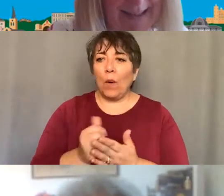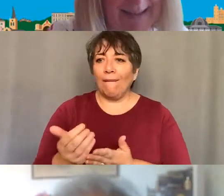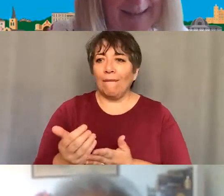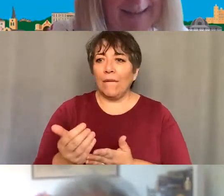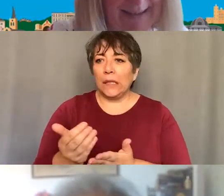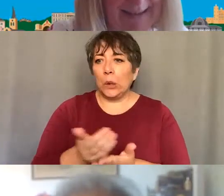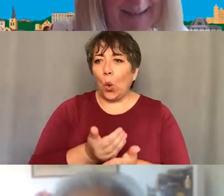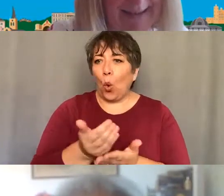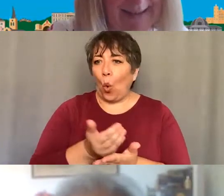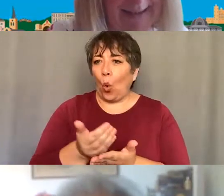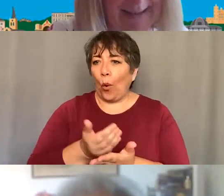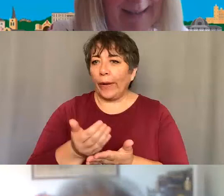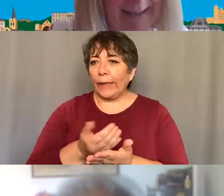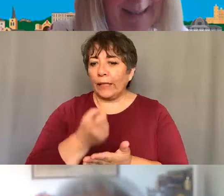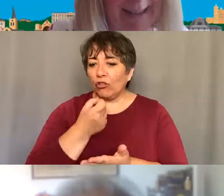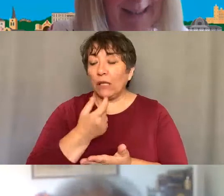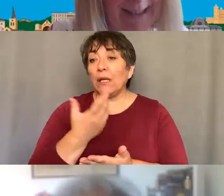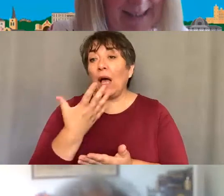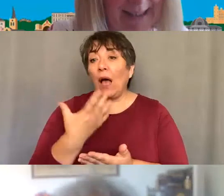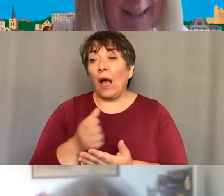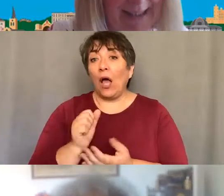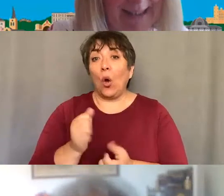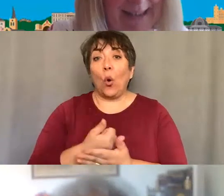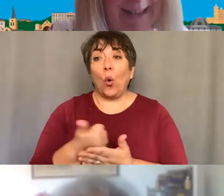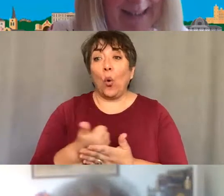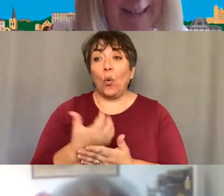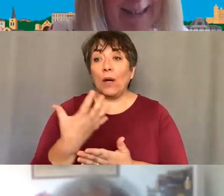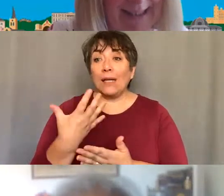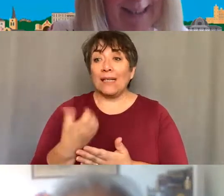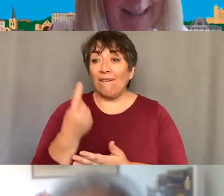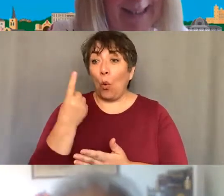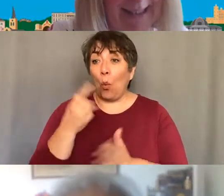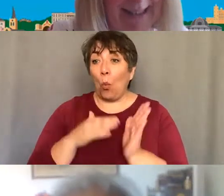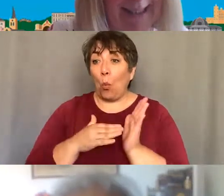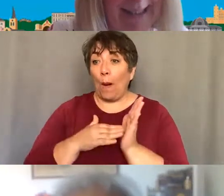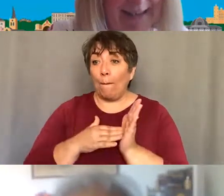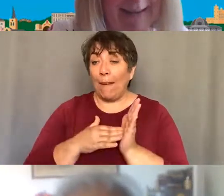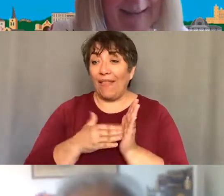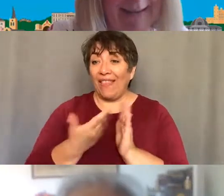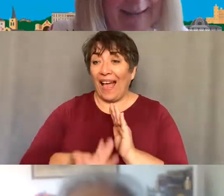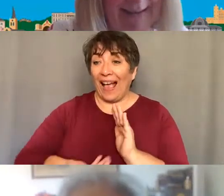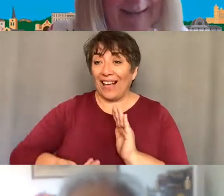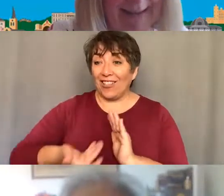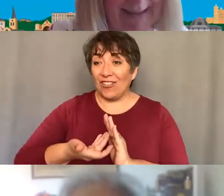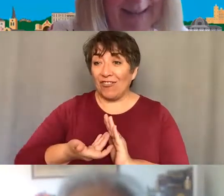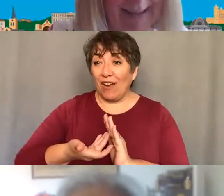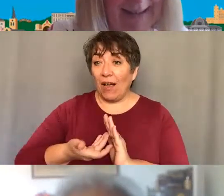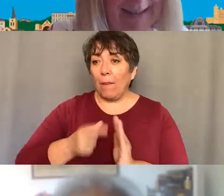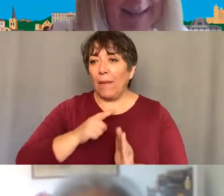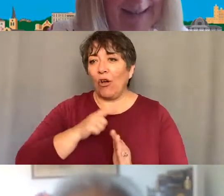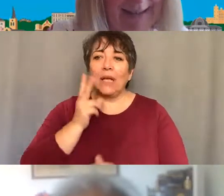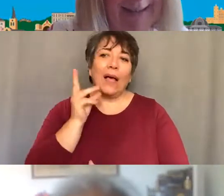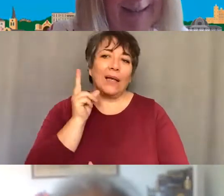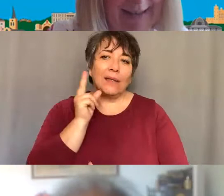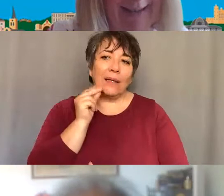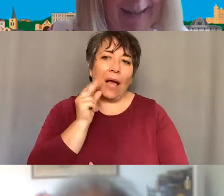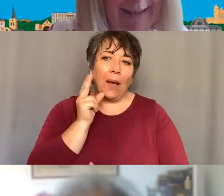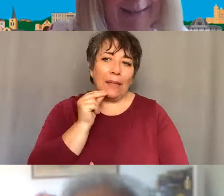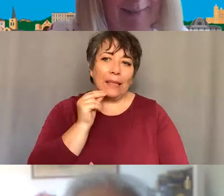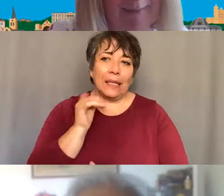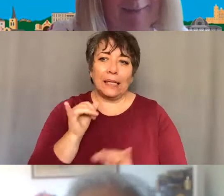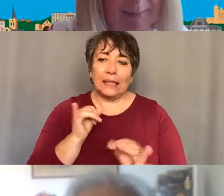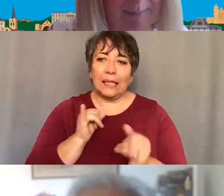I keep 1 month's extra supply of all my drugs. I'm a diabetic, and things can go